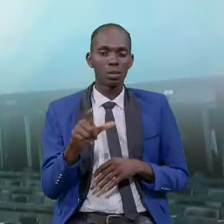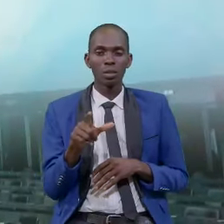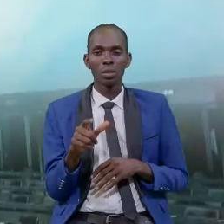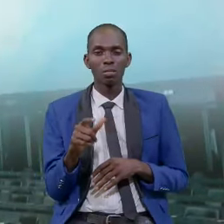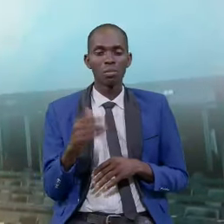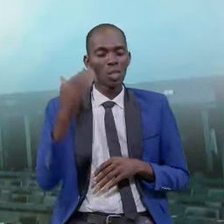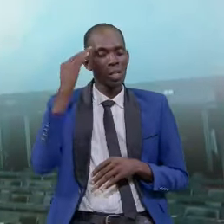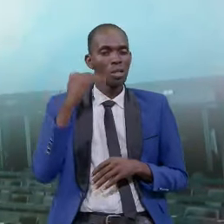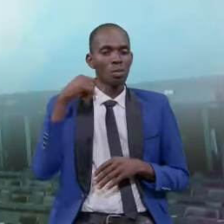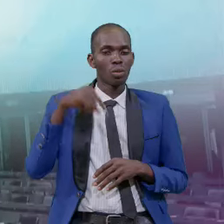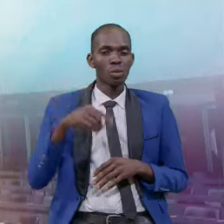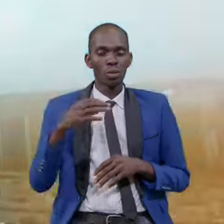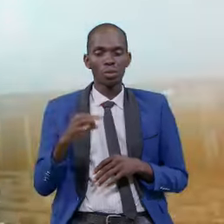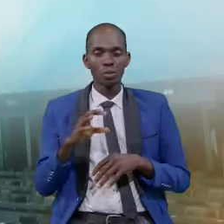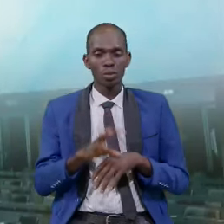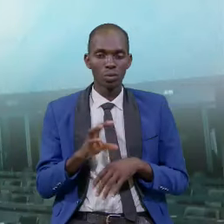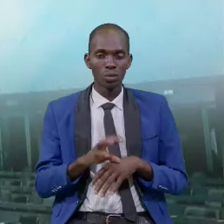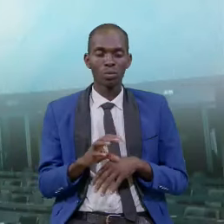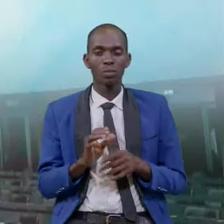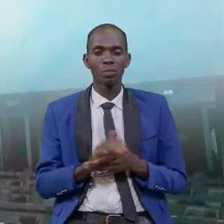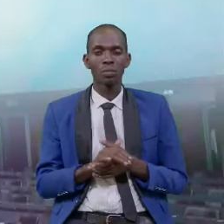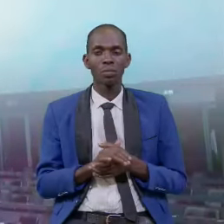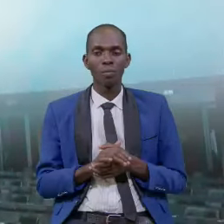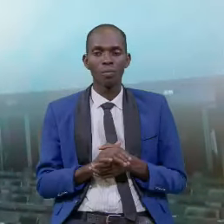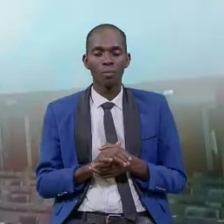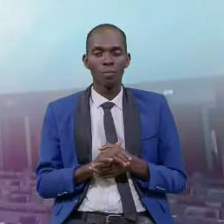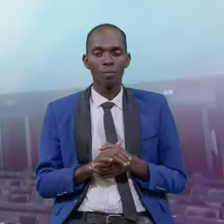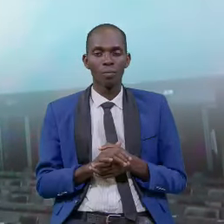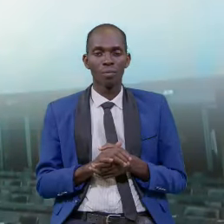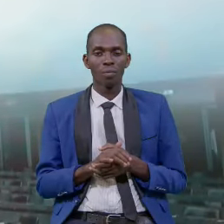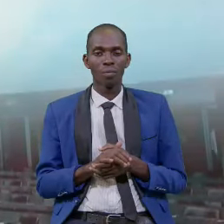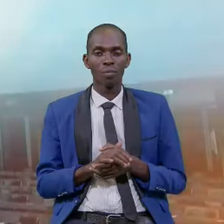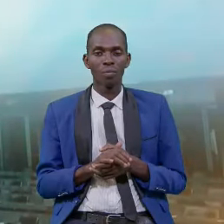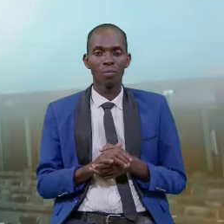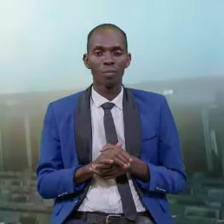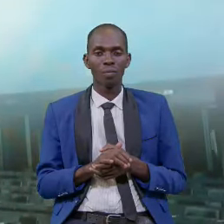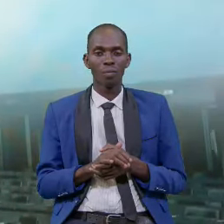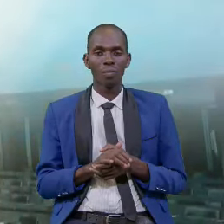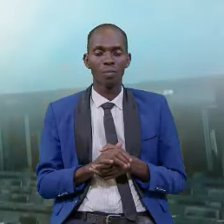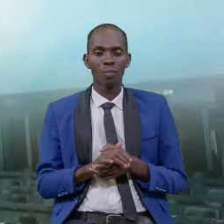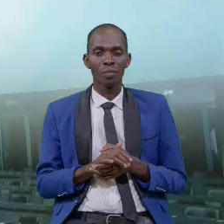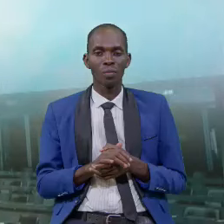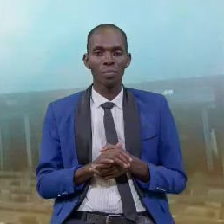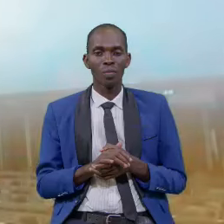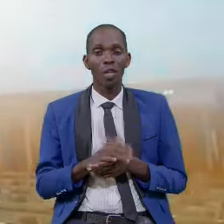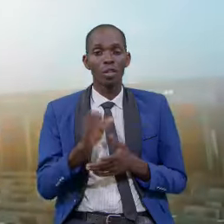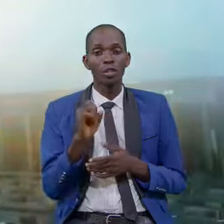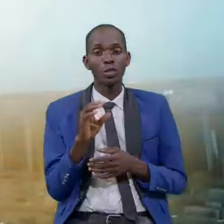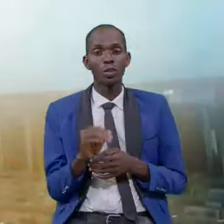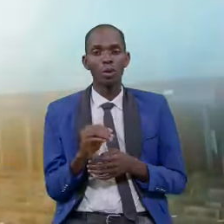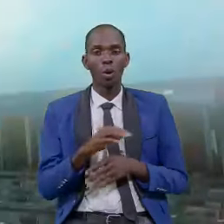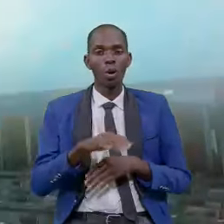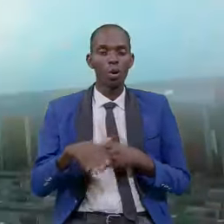11/12 Atia Ruby Street off Deco Road, Warri, Delta State. So all the